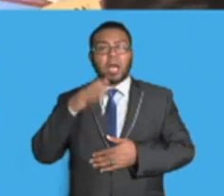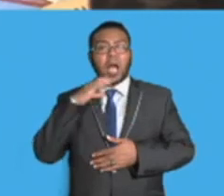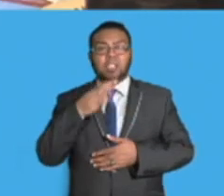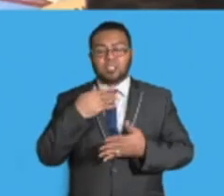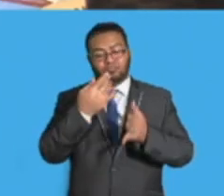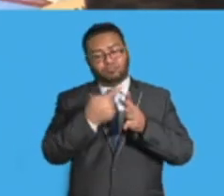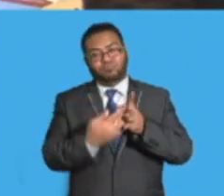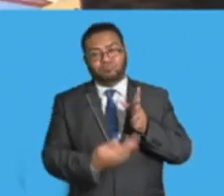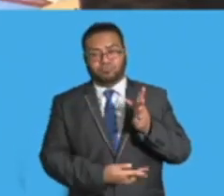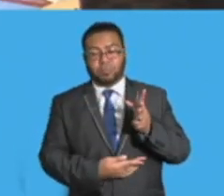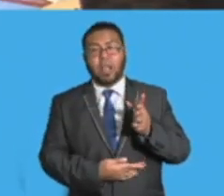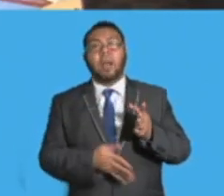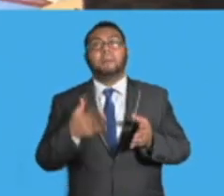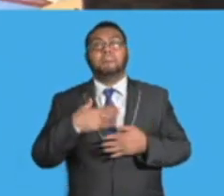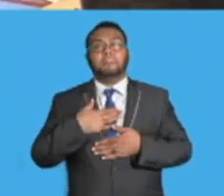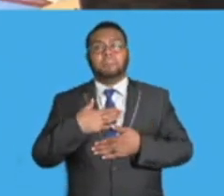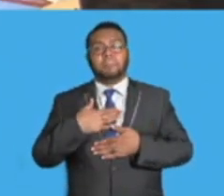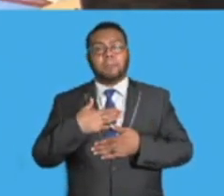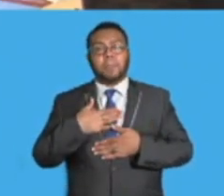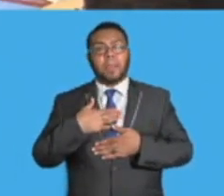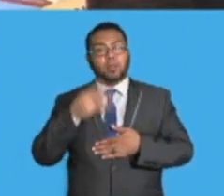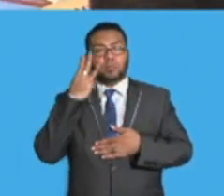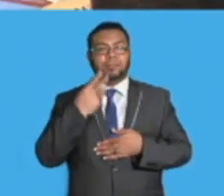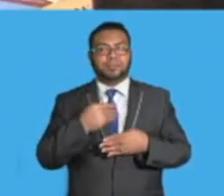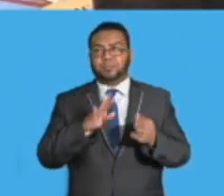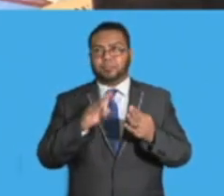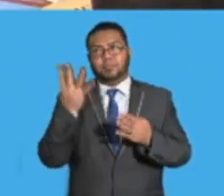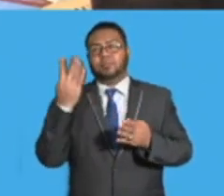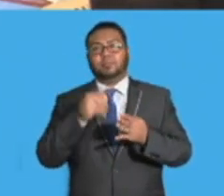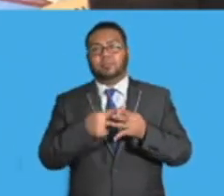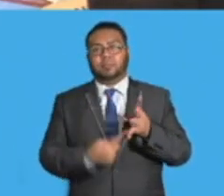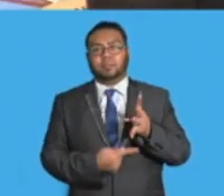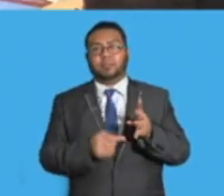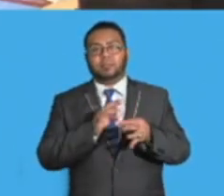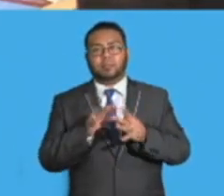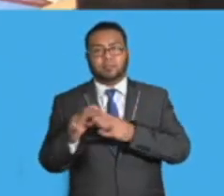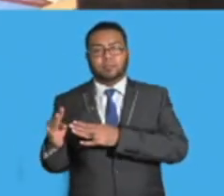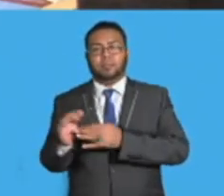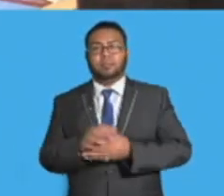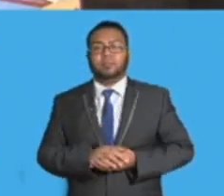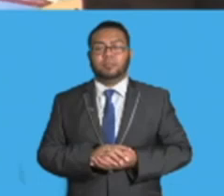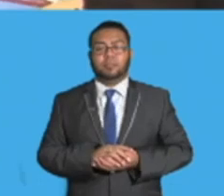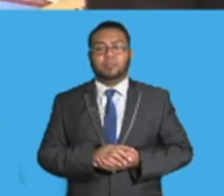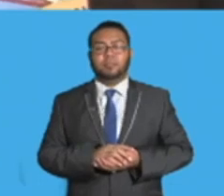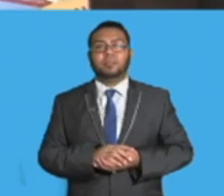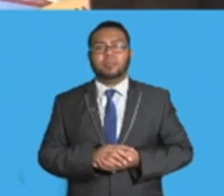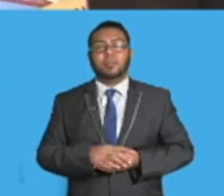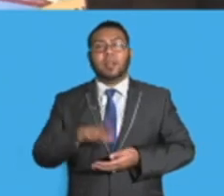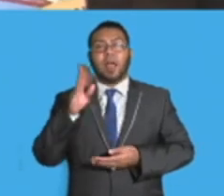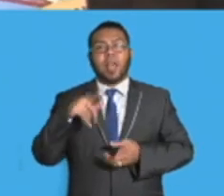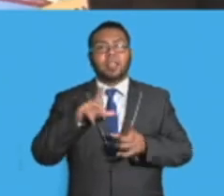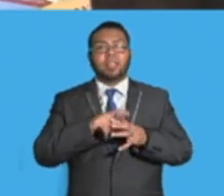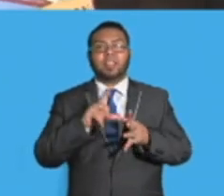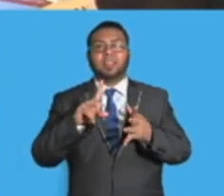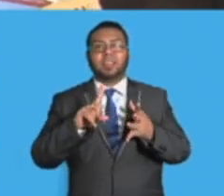Prasad, Mrs. Rampati of Rampati and Sons, Satya of Cornivia, Devraj